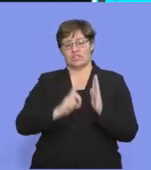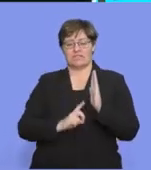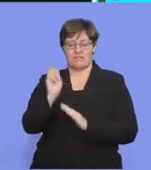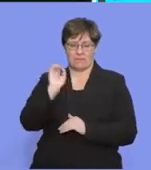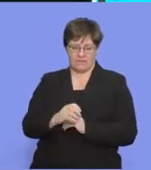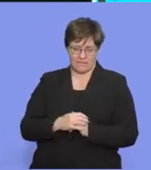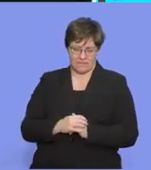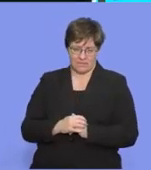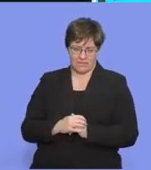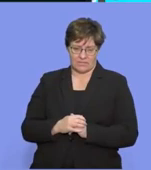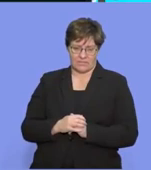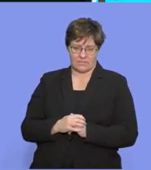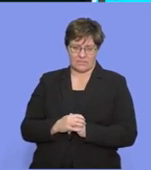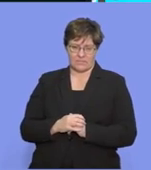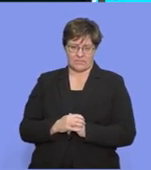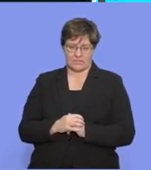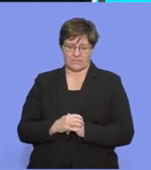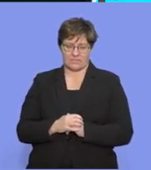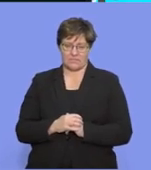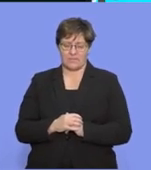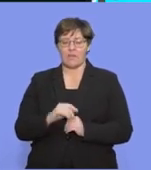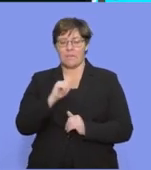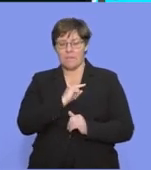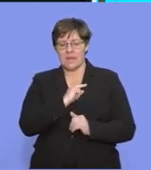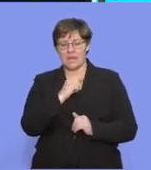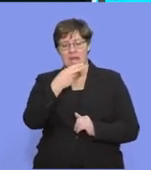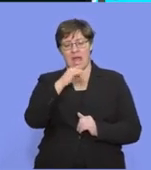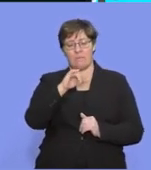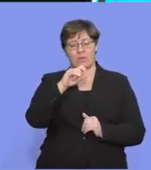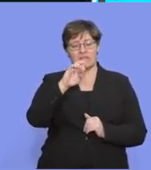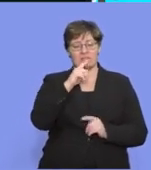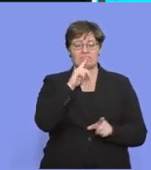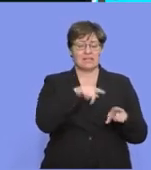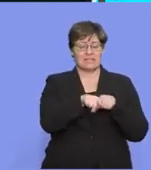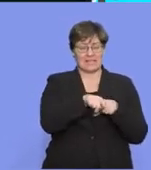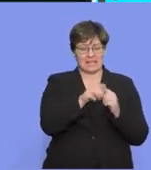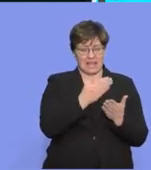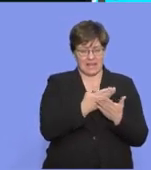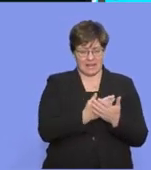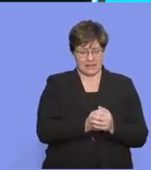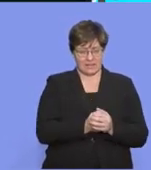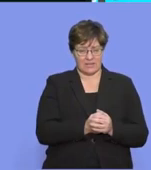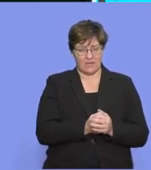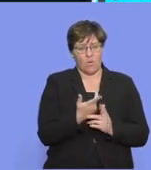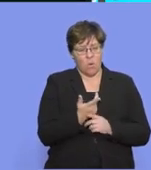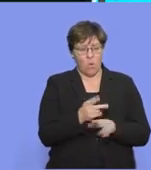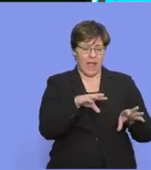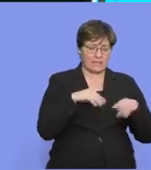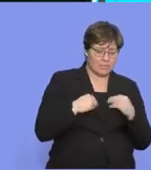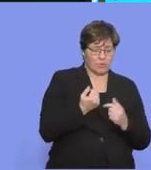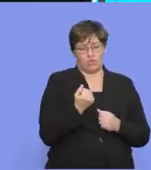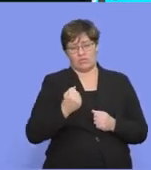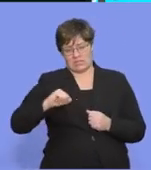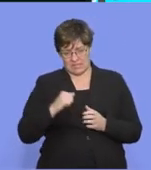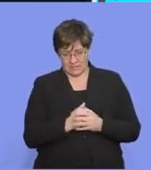has developed. So this is why we say there's a hypothesis that can be tested or